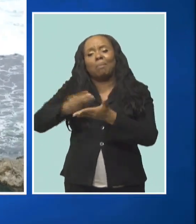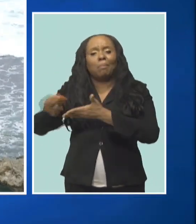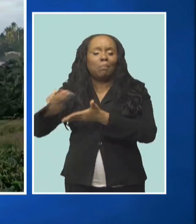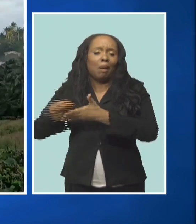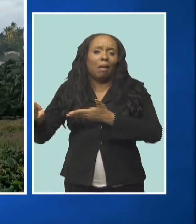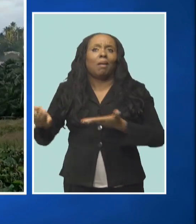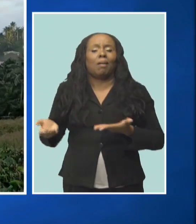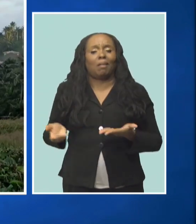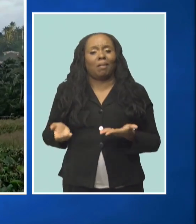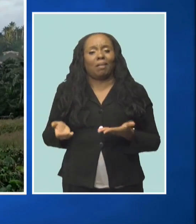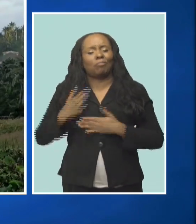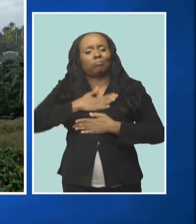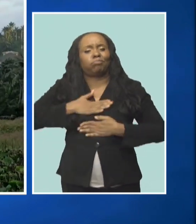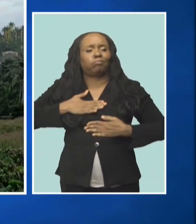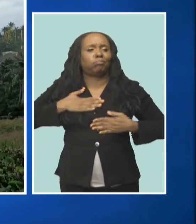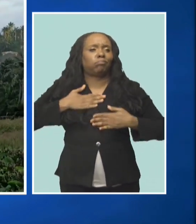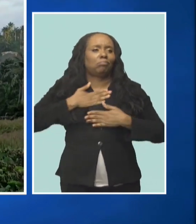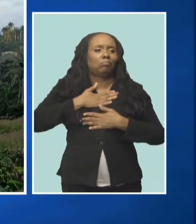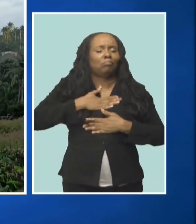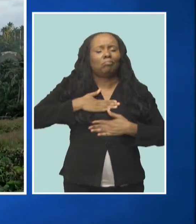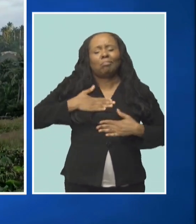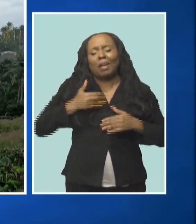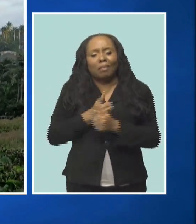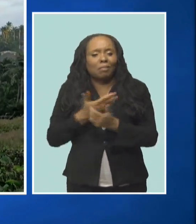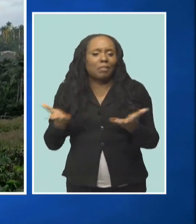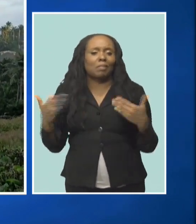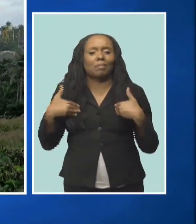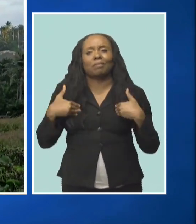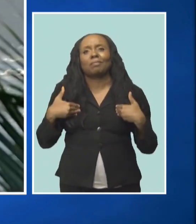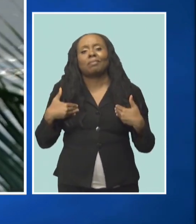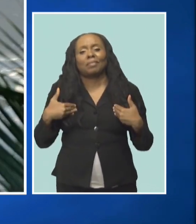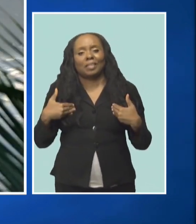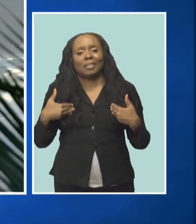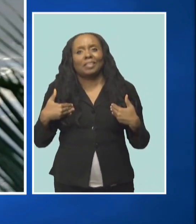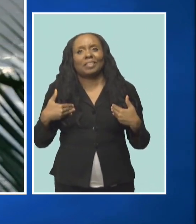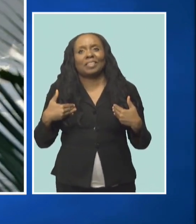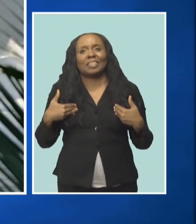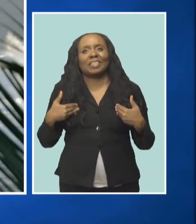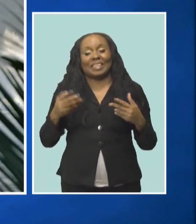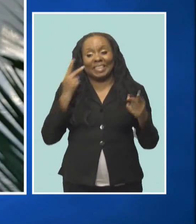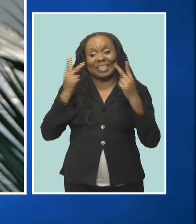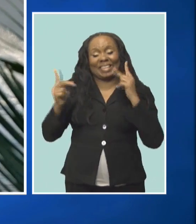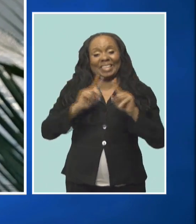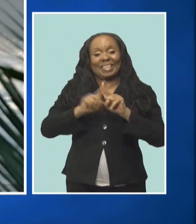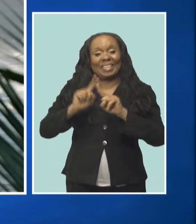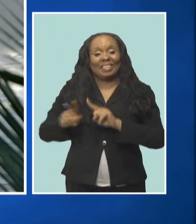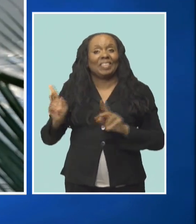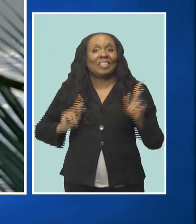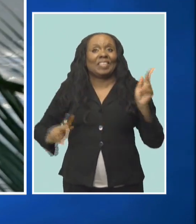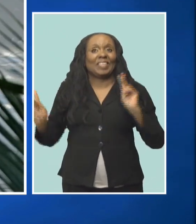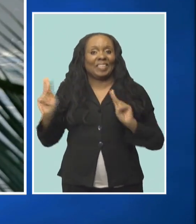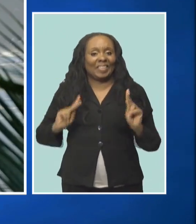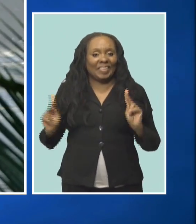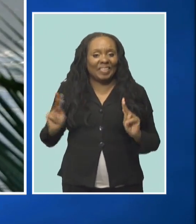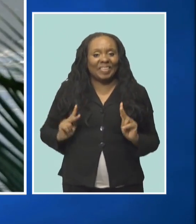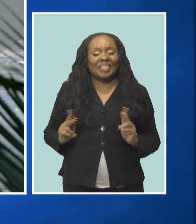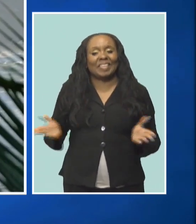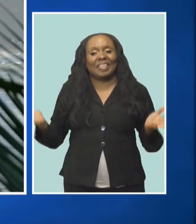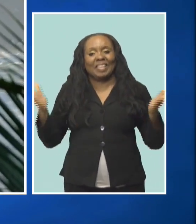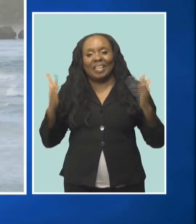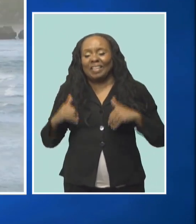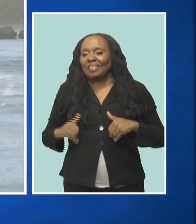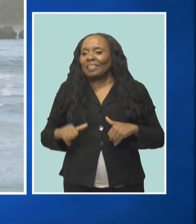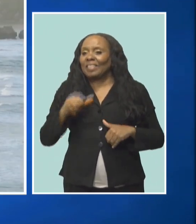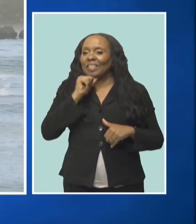and, you know, just enjoy the entertainment that we will have. Seeing different people come to Bathsheba because we